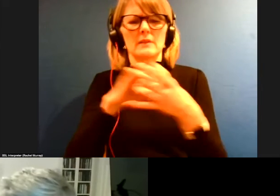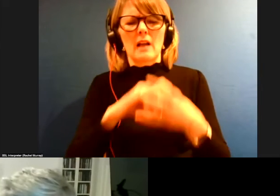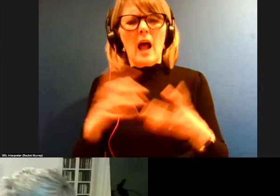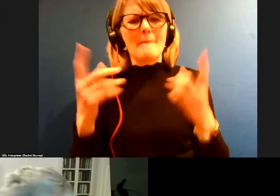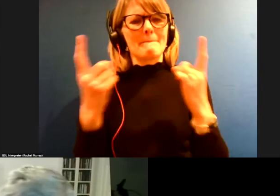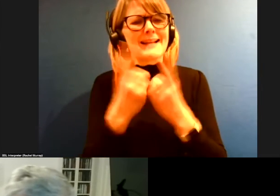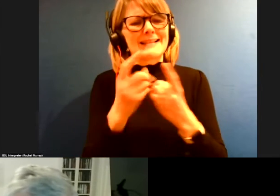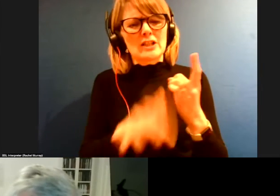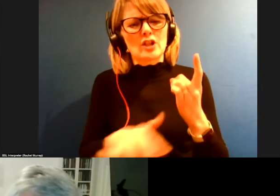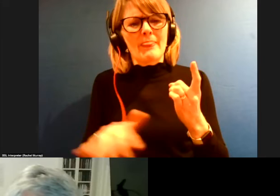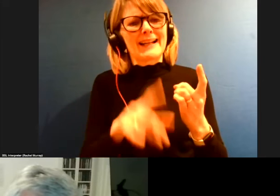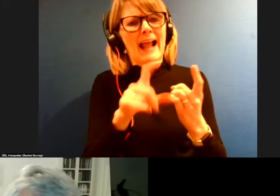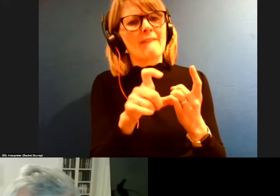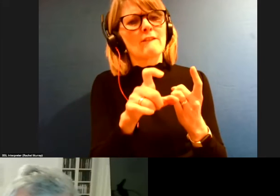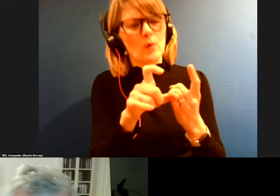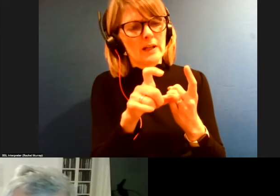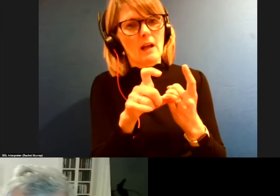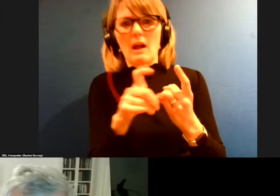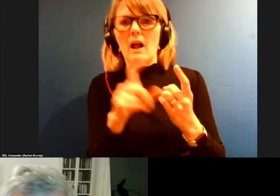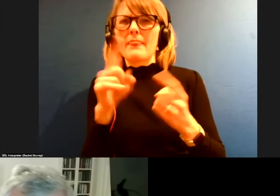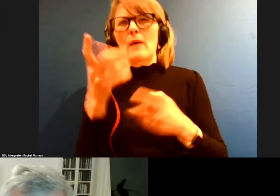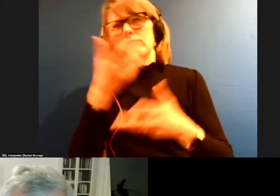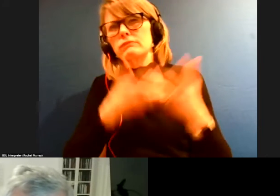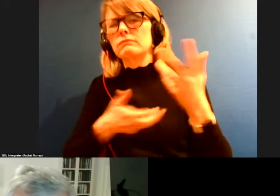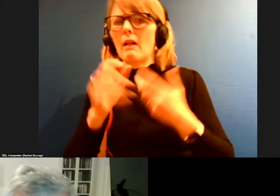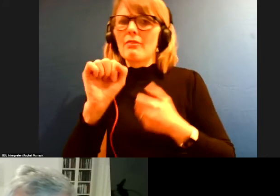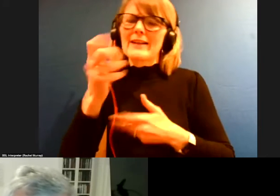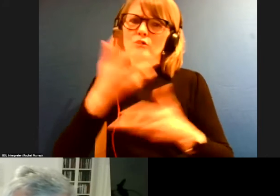through songs and stories. And they said something very interesting.